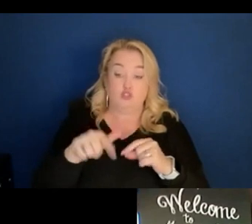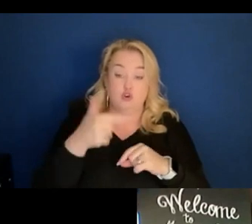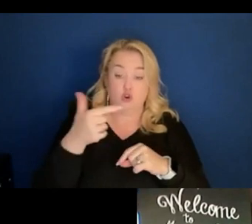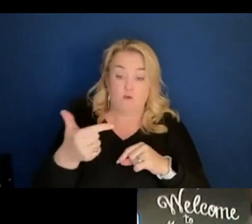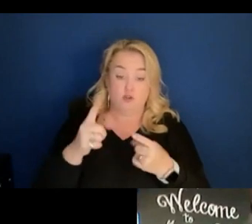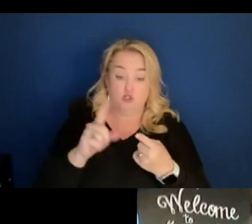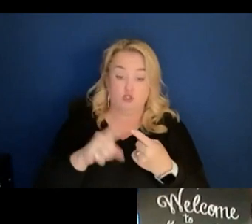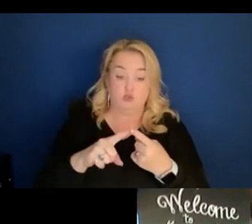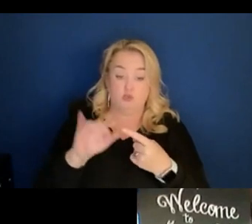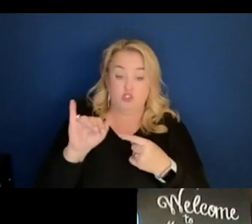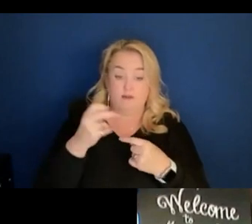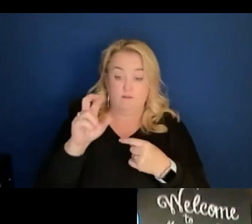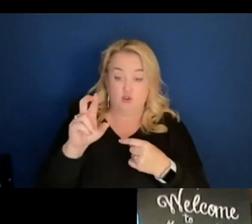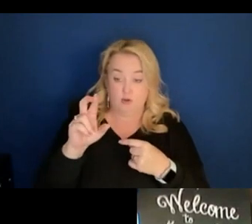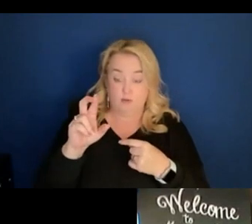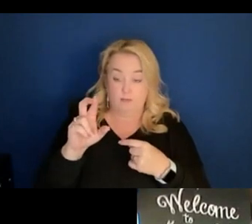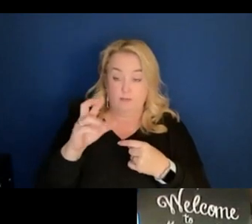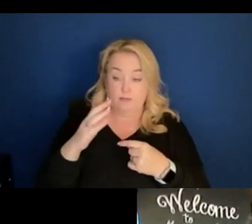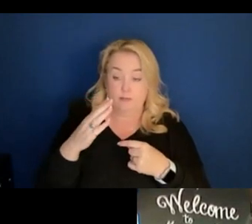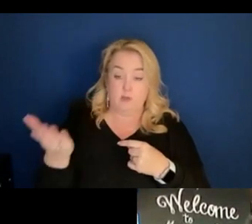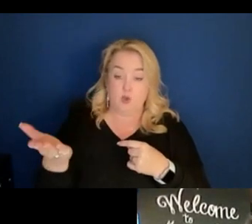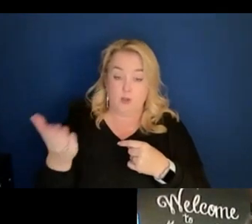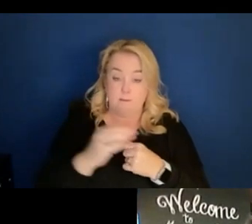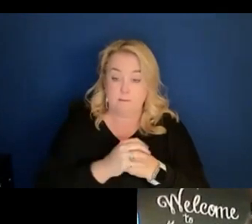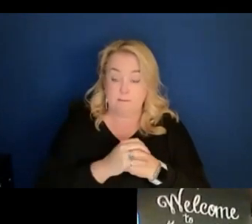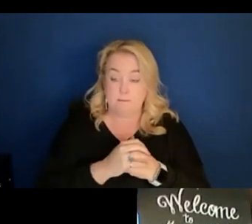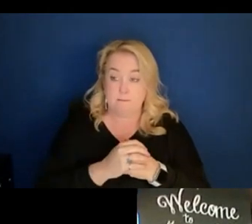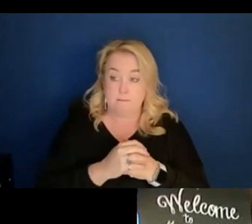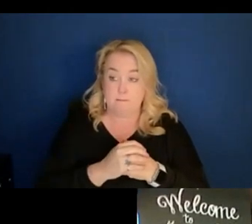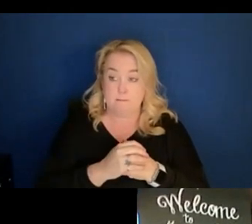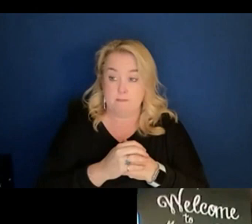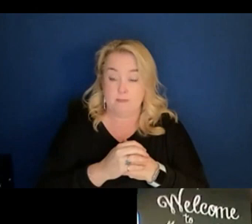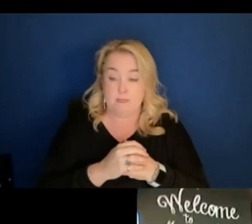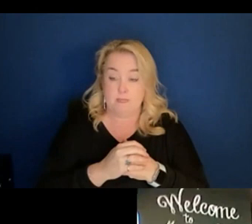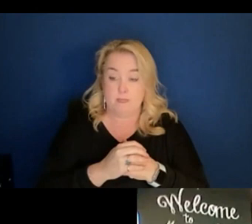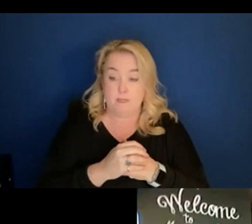speaker, Jennifer. Jennifer, please take it away.